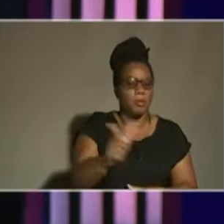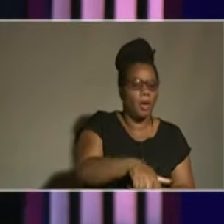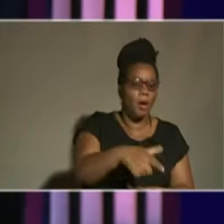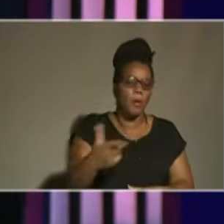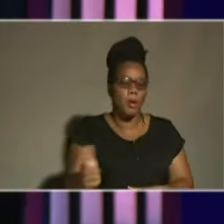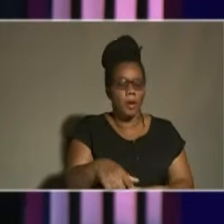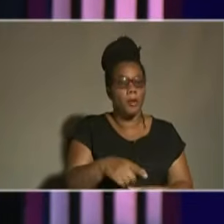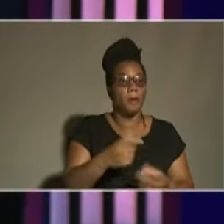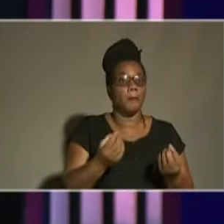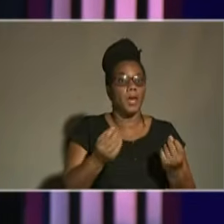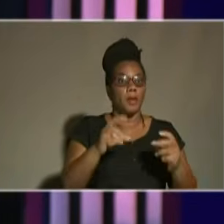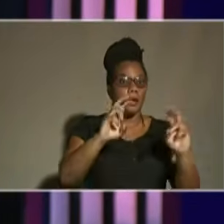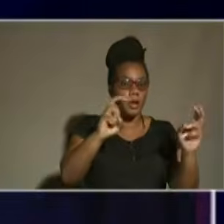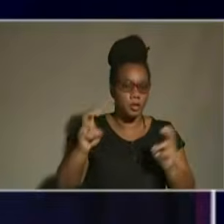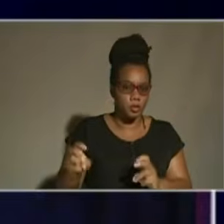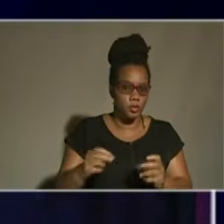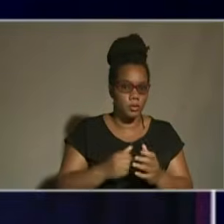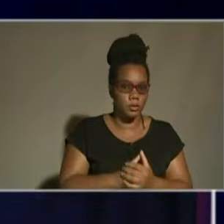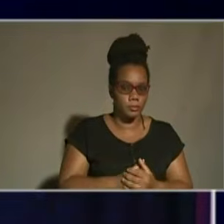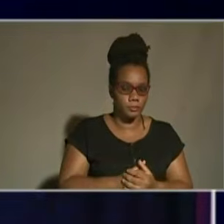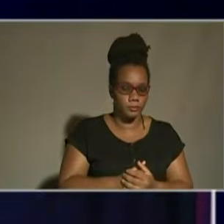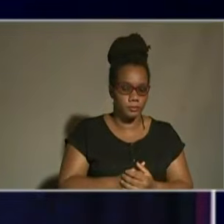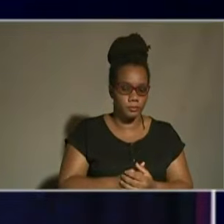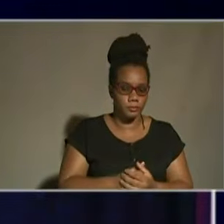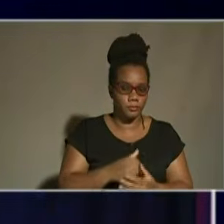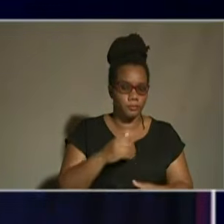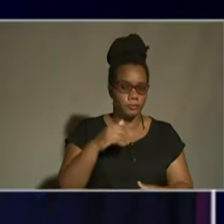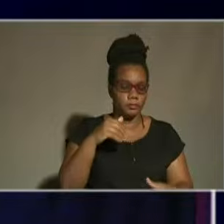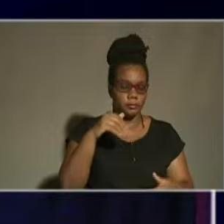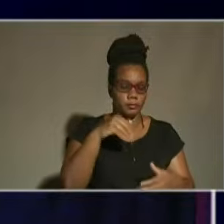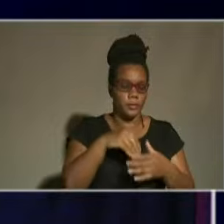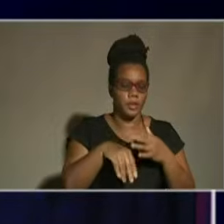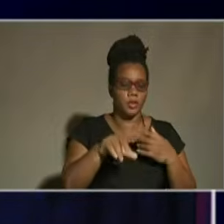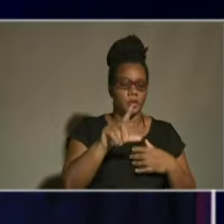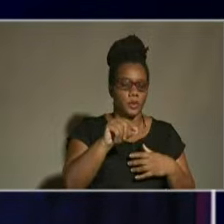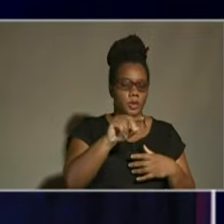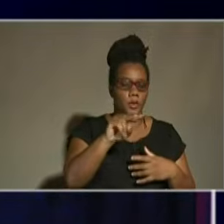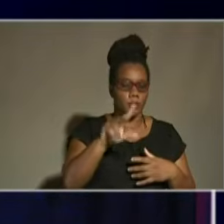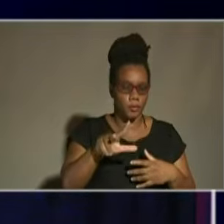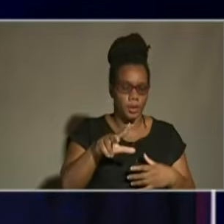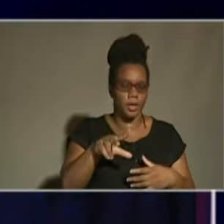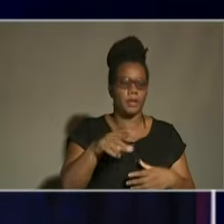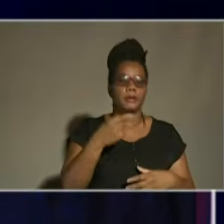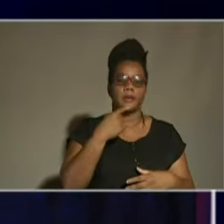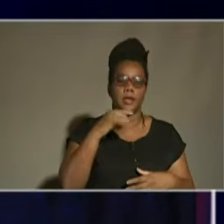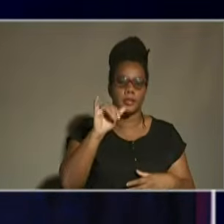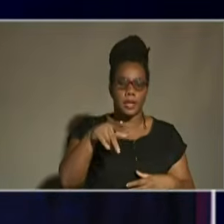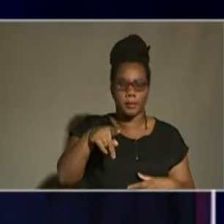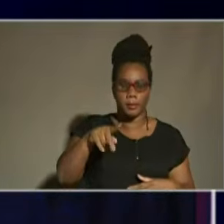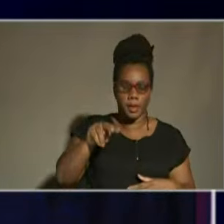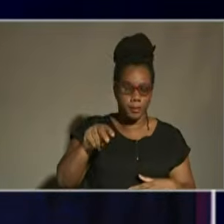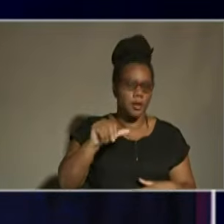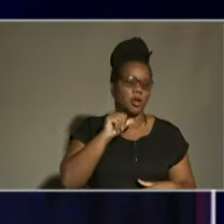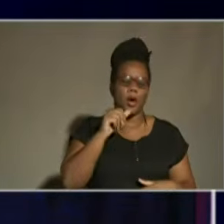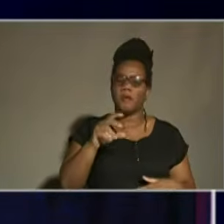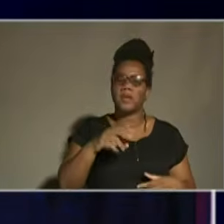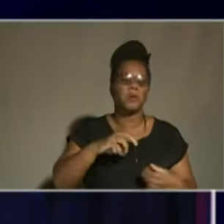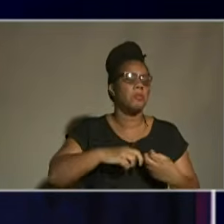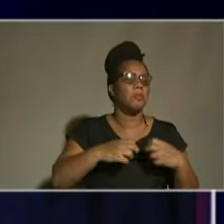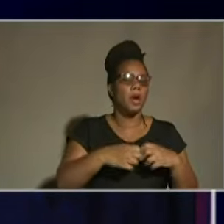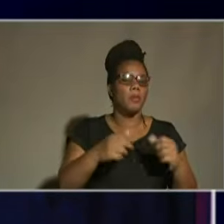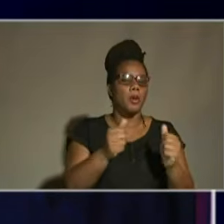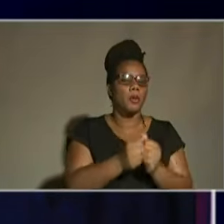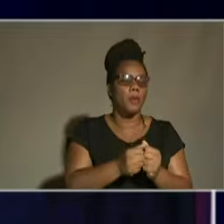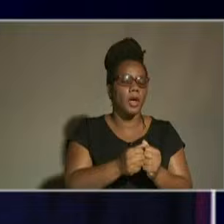example, Julian Robinson on May 16, 2023, said the opposition takes no issue with the massive salary increase for